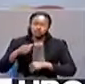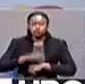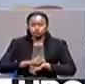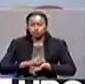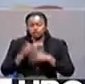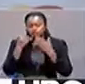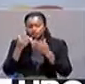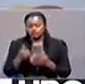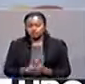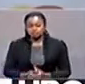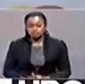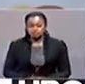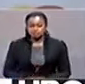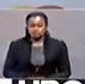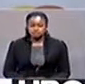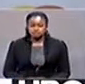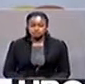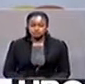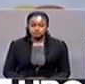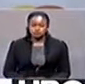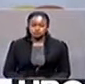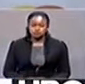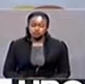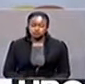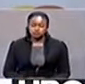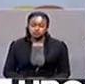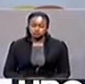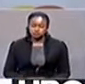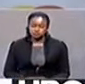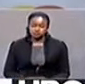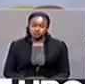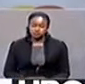Speaker. Thank you, Sentinel. Then Honorable Opendi.